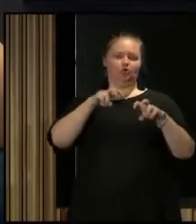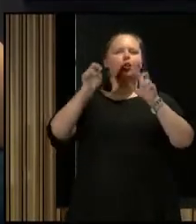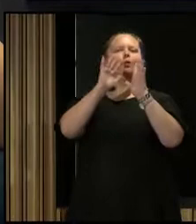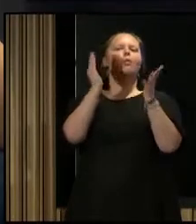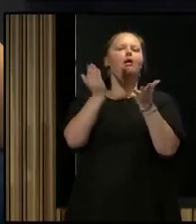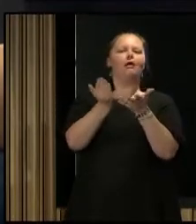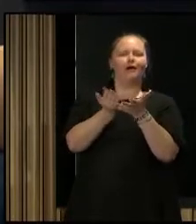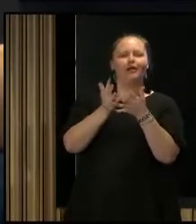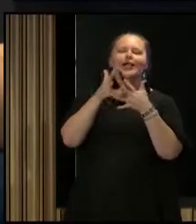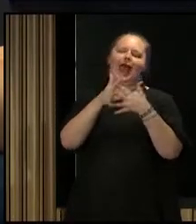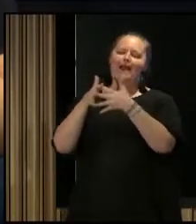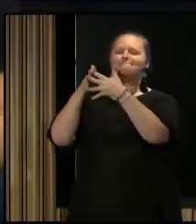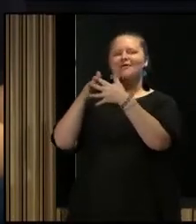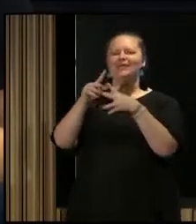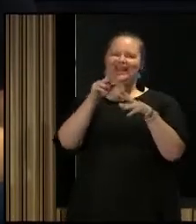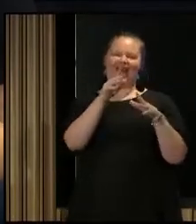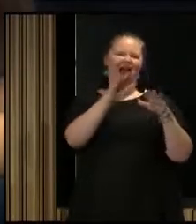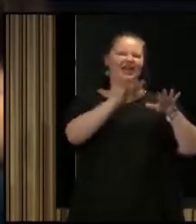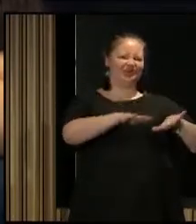the world, US and the UK.